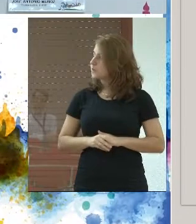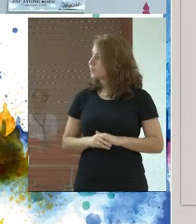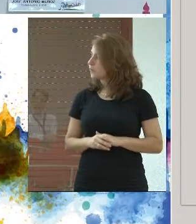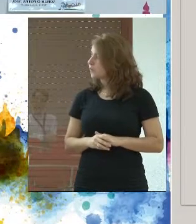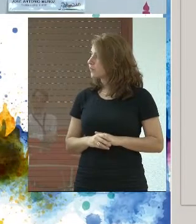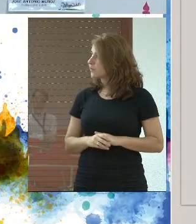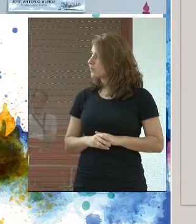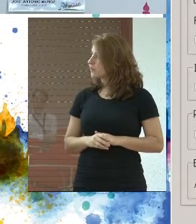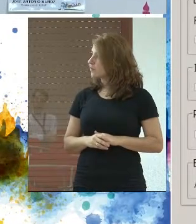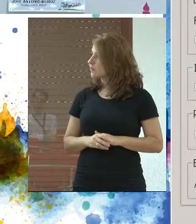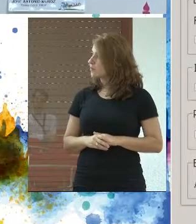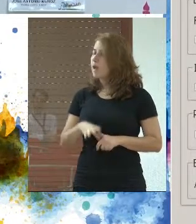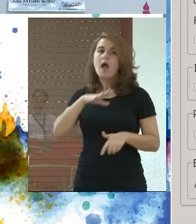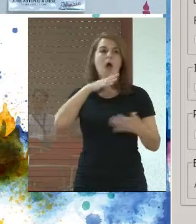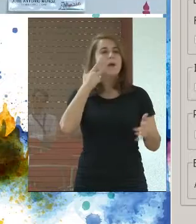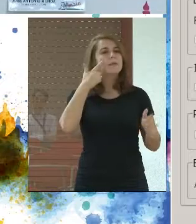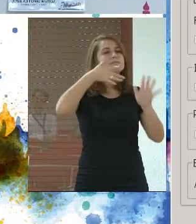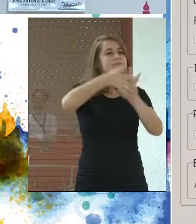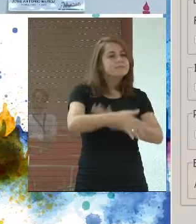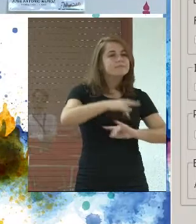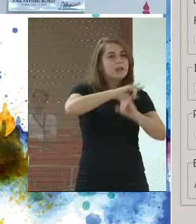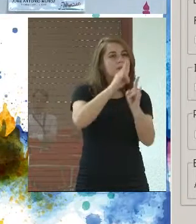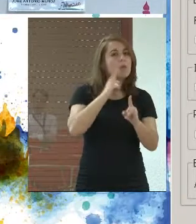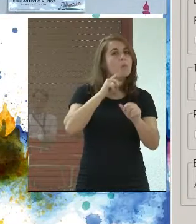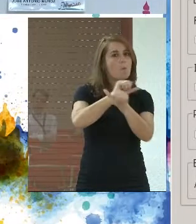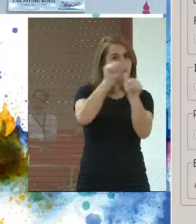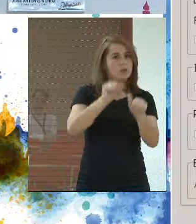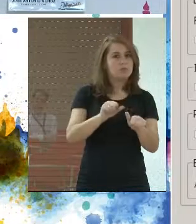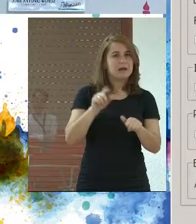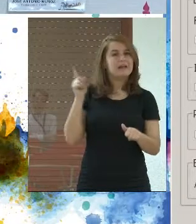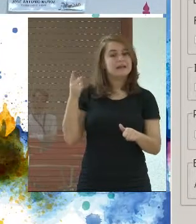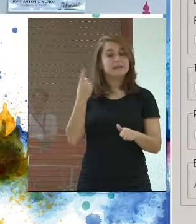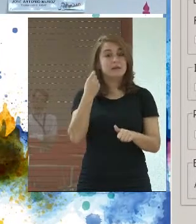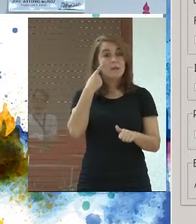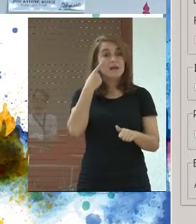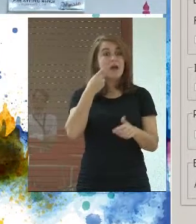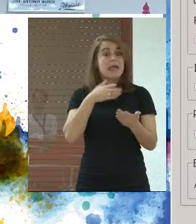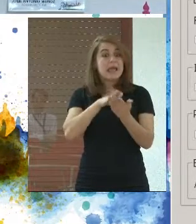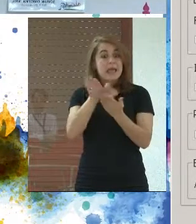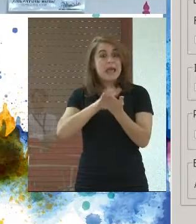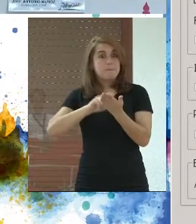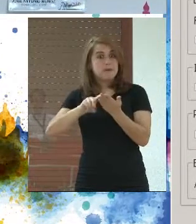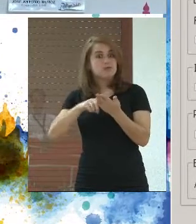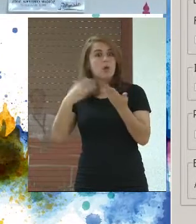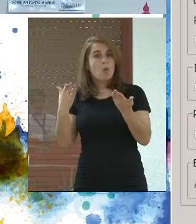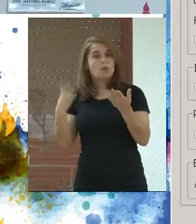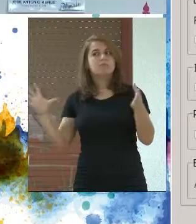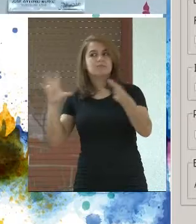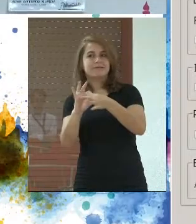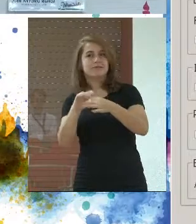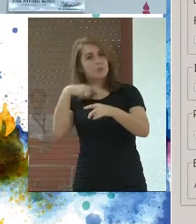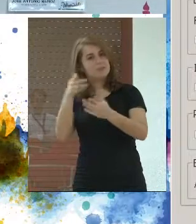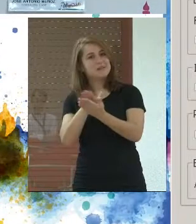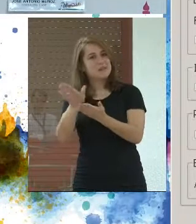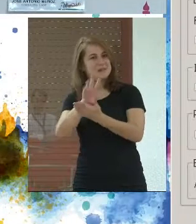Let's say that we are going to do the full screen, and then I'm going to define the model. In this case, I